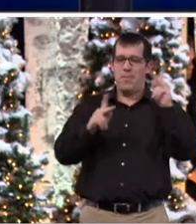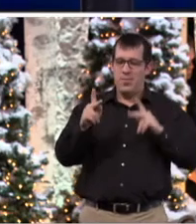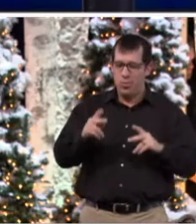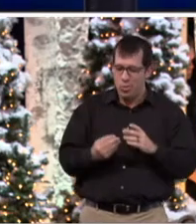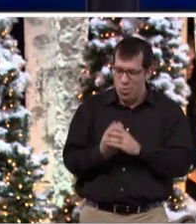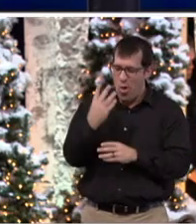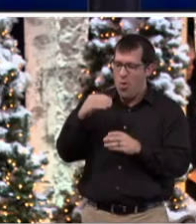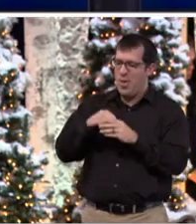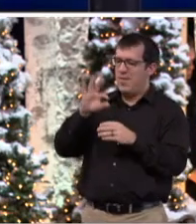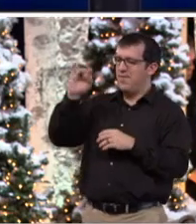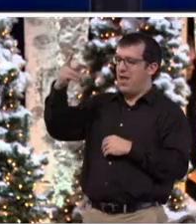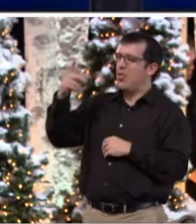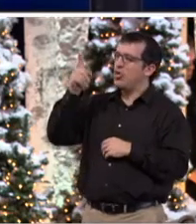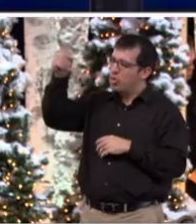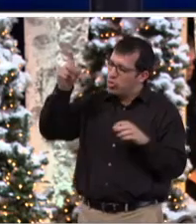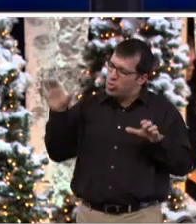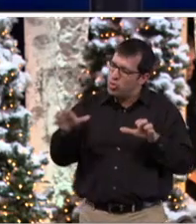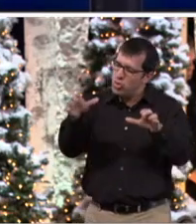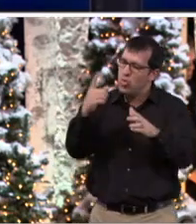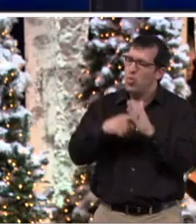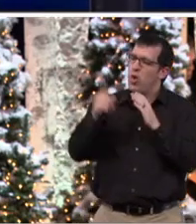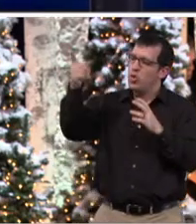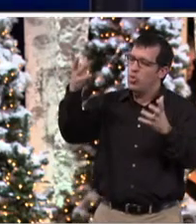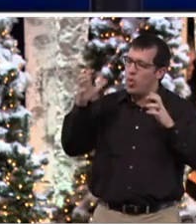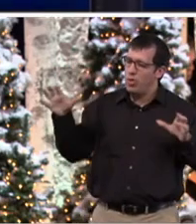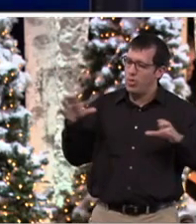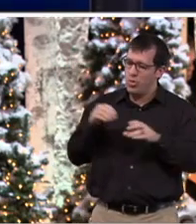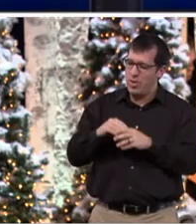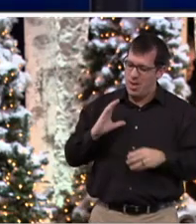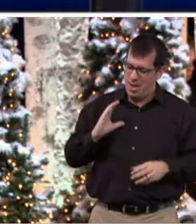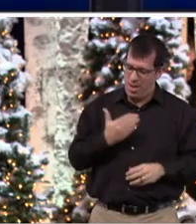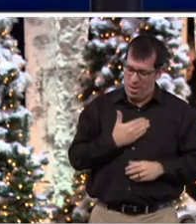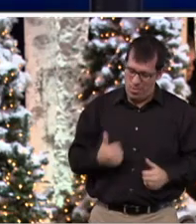Lord, do what you want to do in our lives.